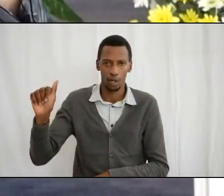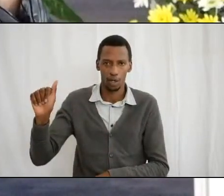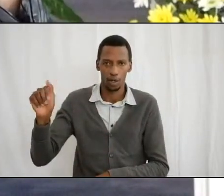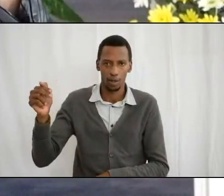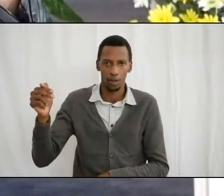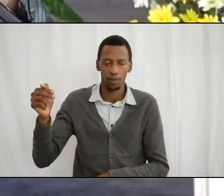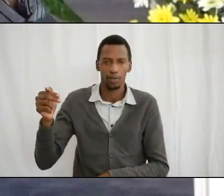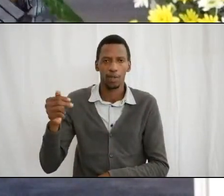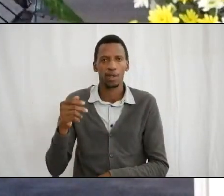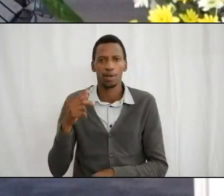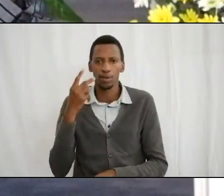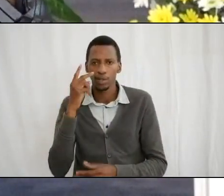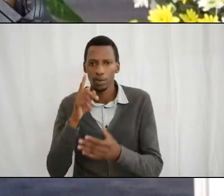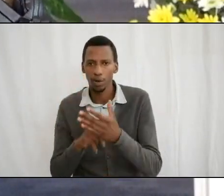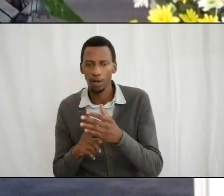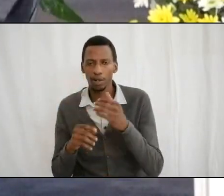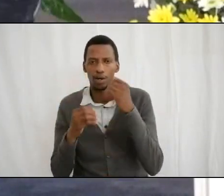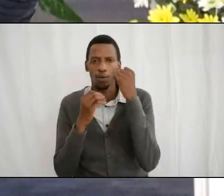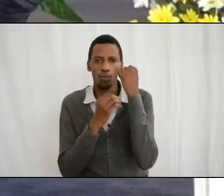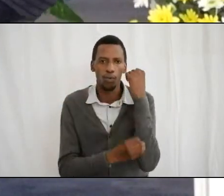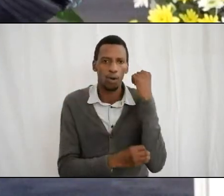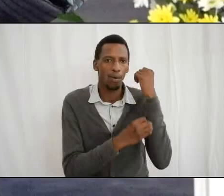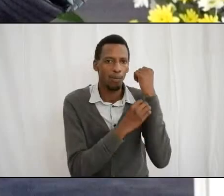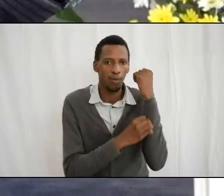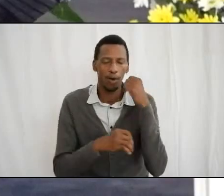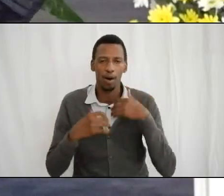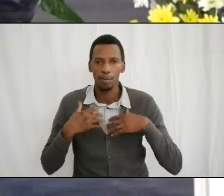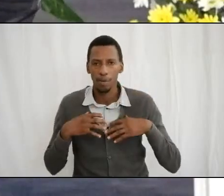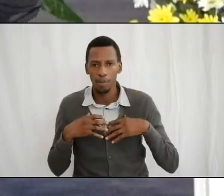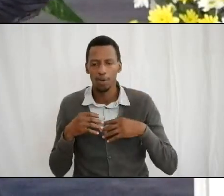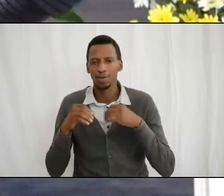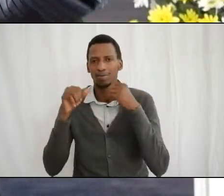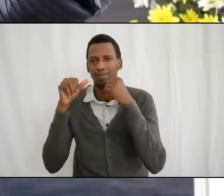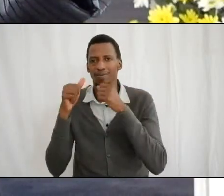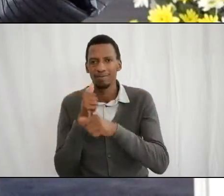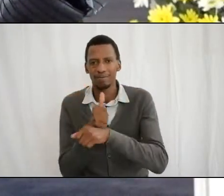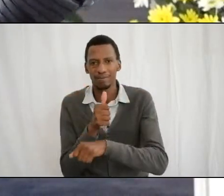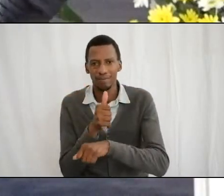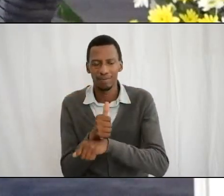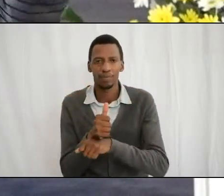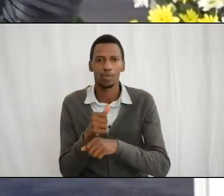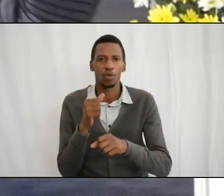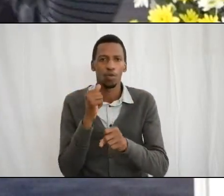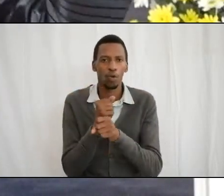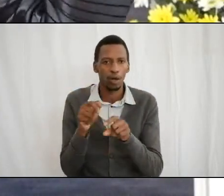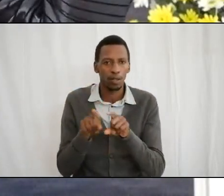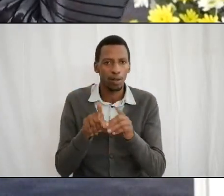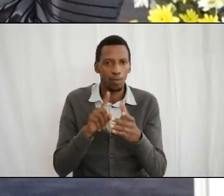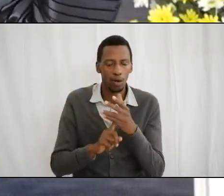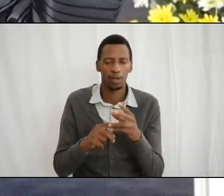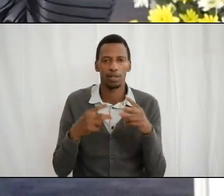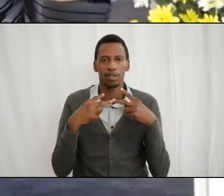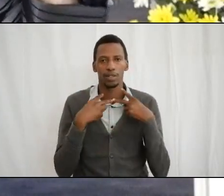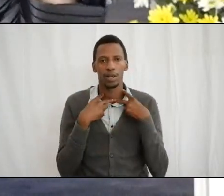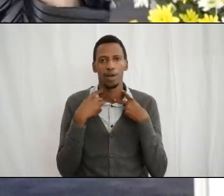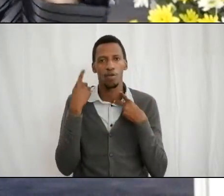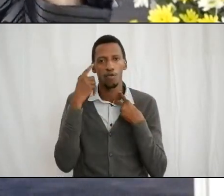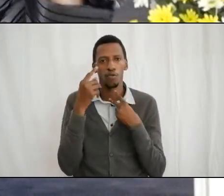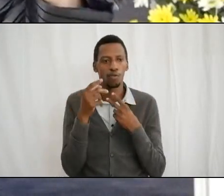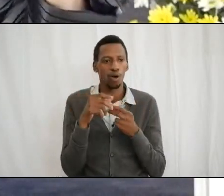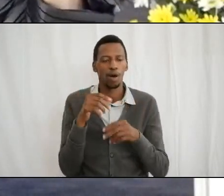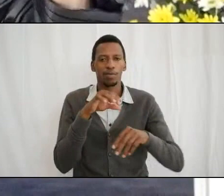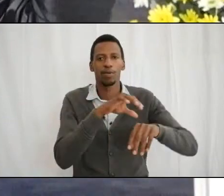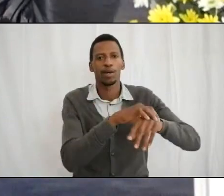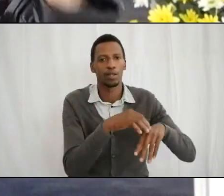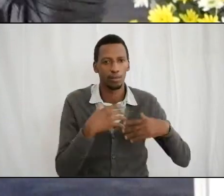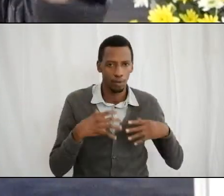being abused. They used to work as slaves for the Gentiles, and Nehemiah